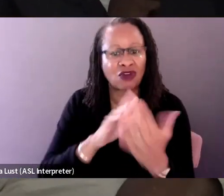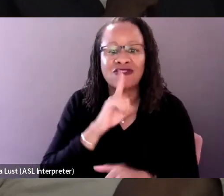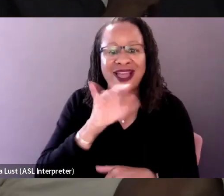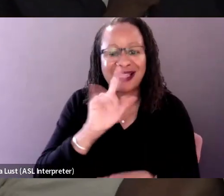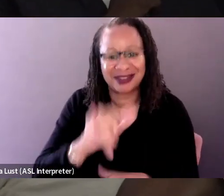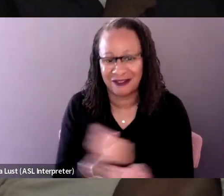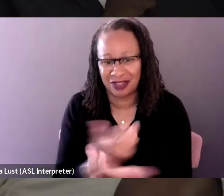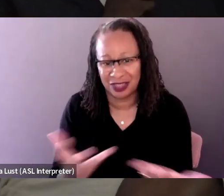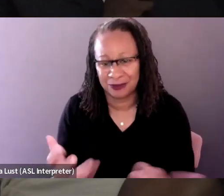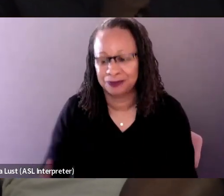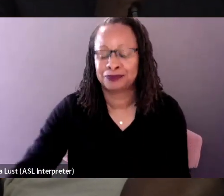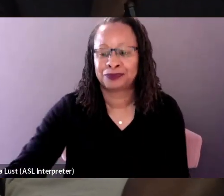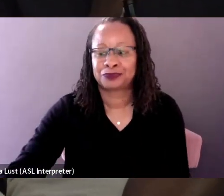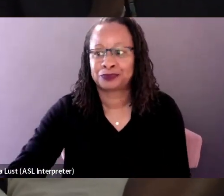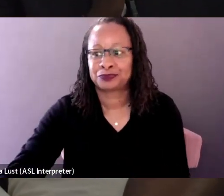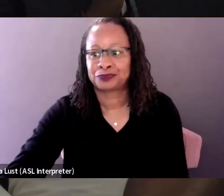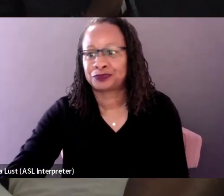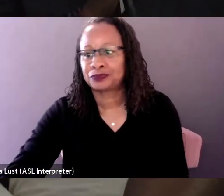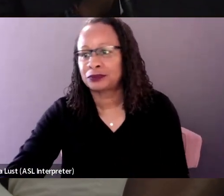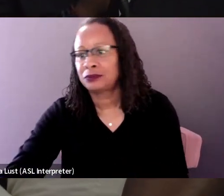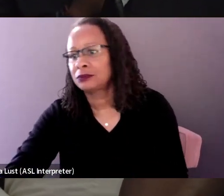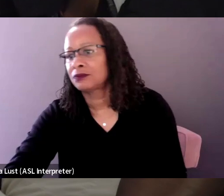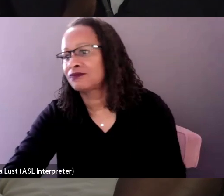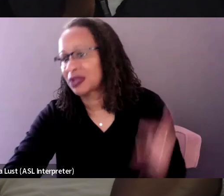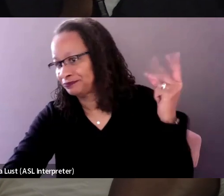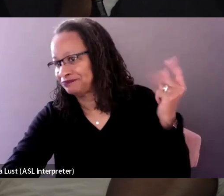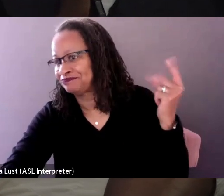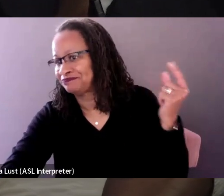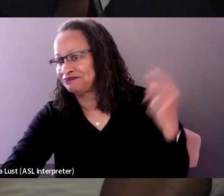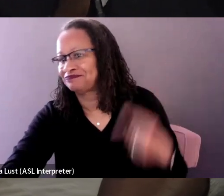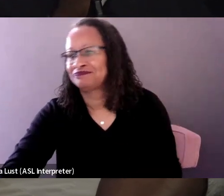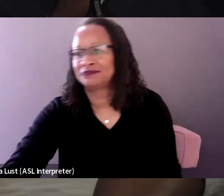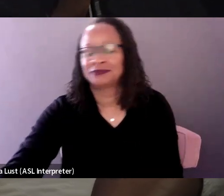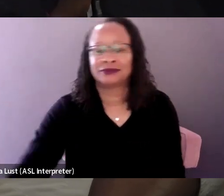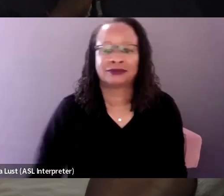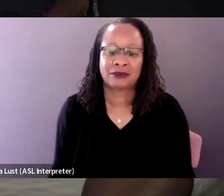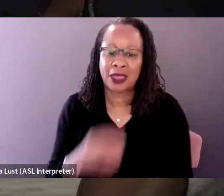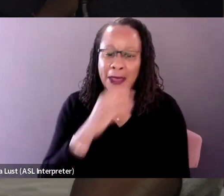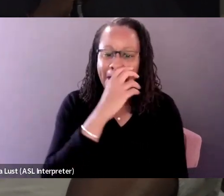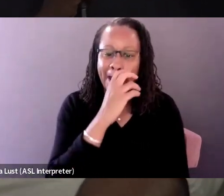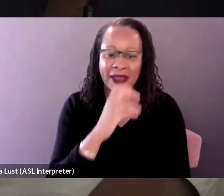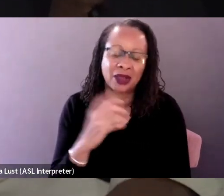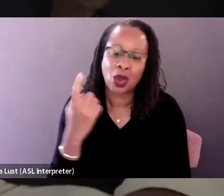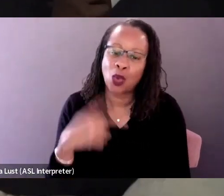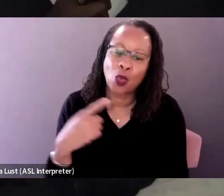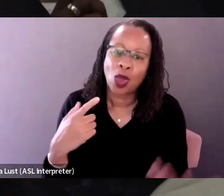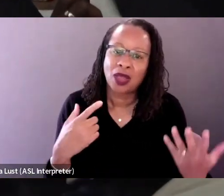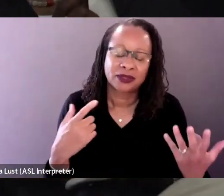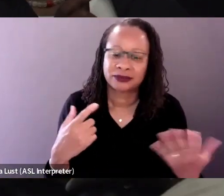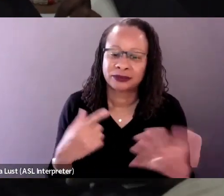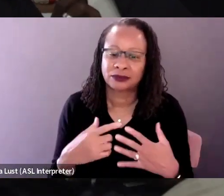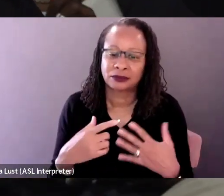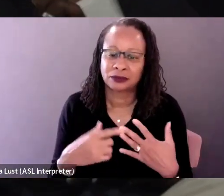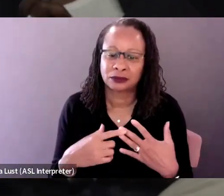you. Snap, snap, snap, please. So what was made? I mean, I know what I had to make. I had to make the